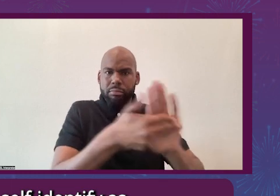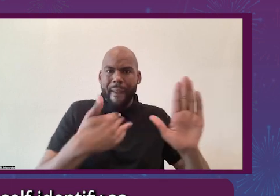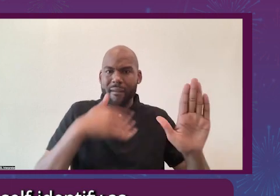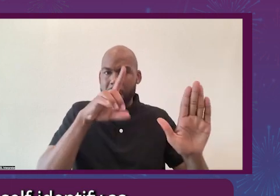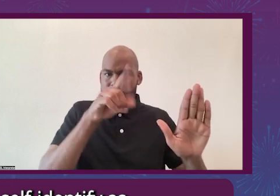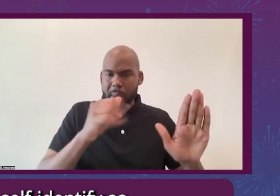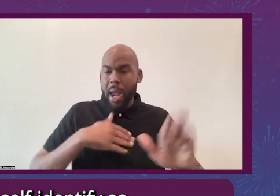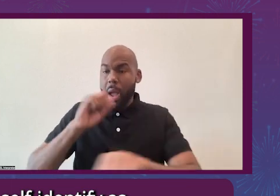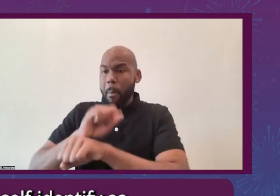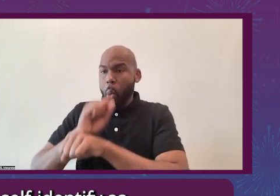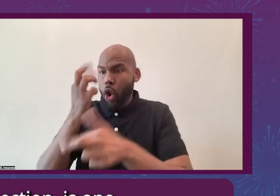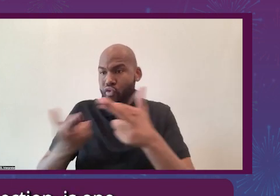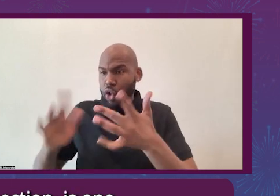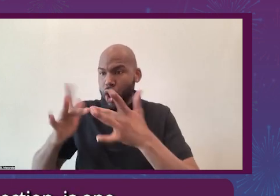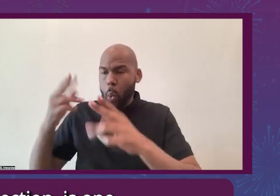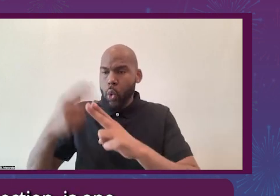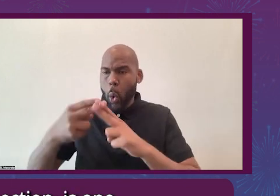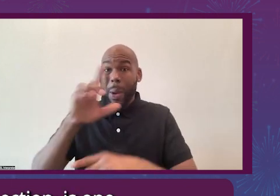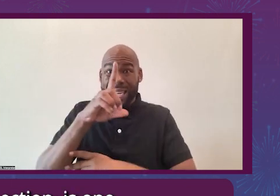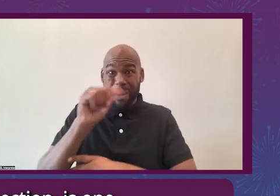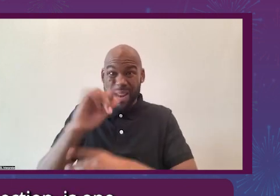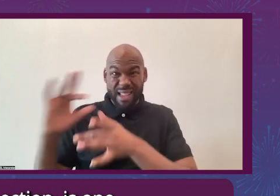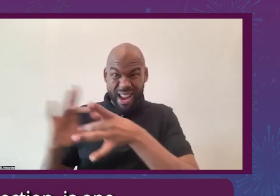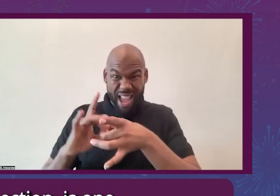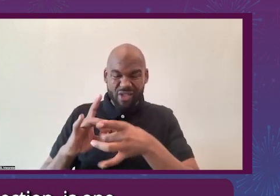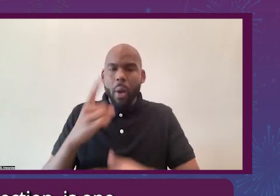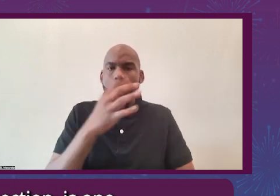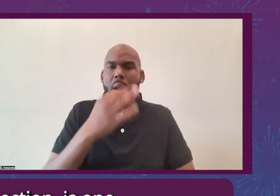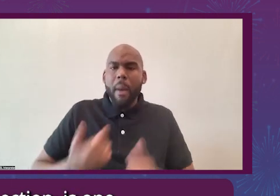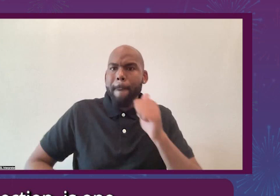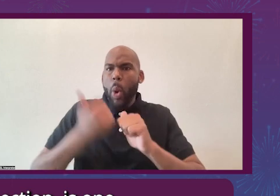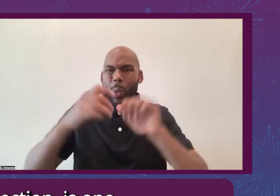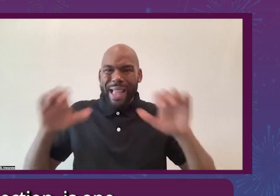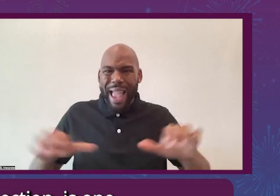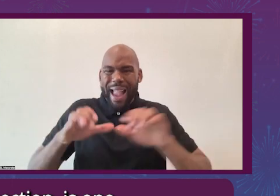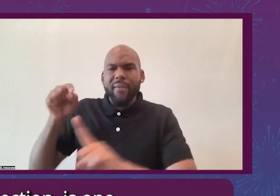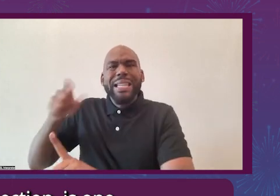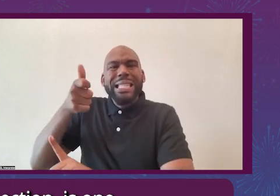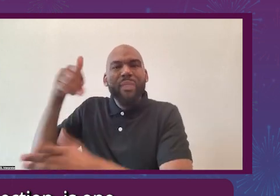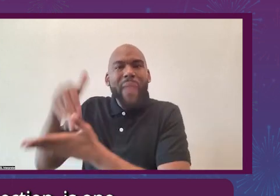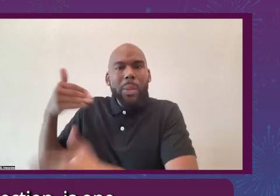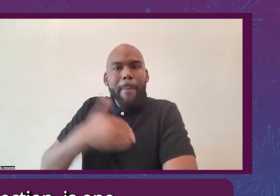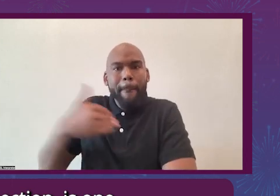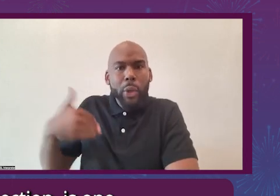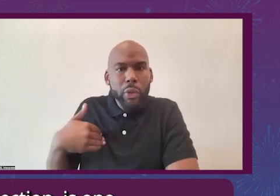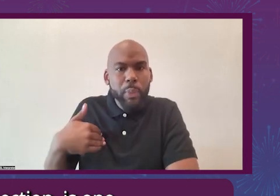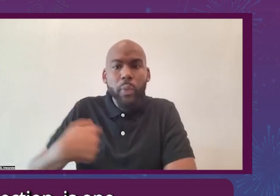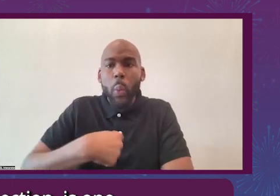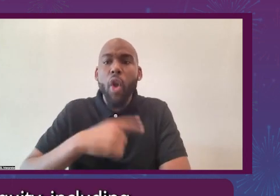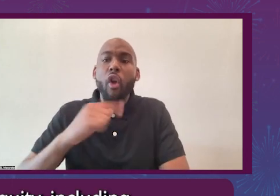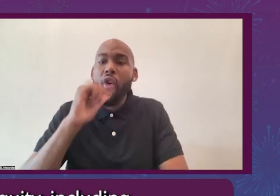having disability, and our employee resource network, called Disability Connection, is one of our most active with nearly 10,000